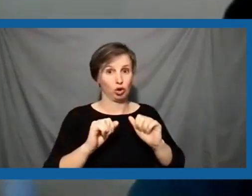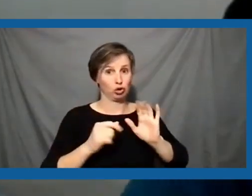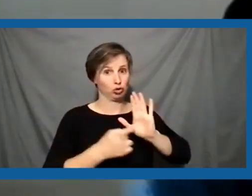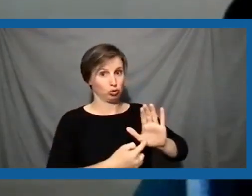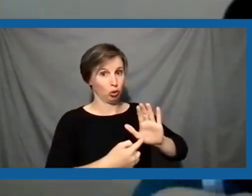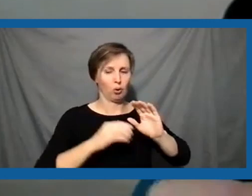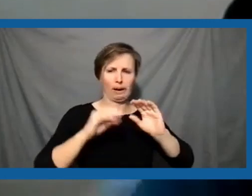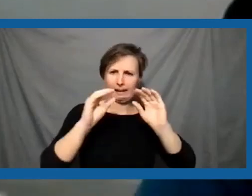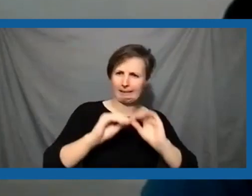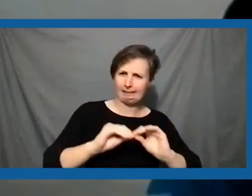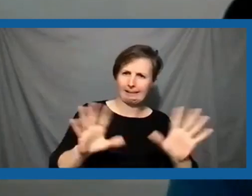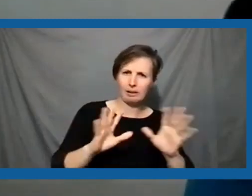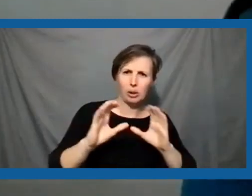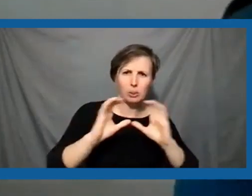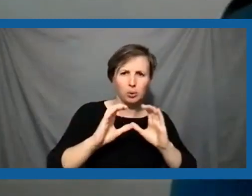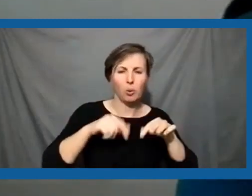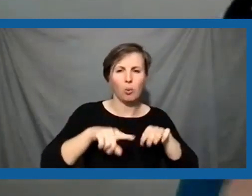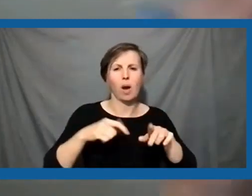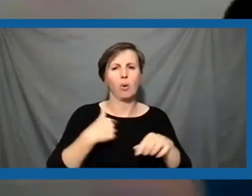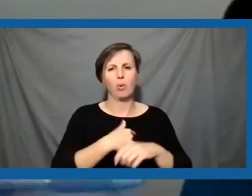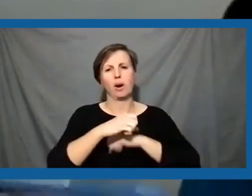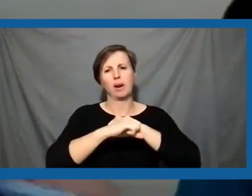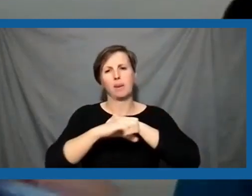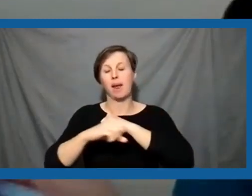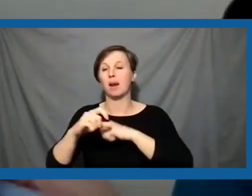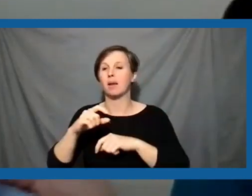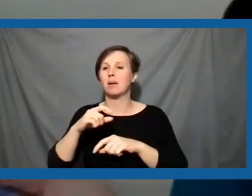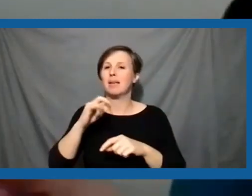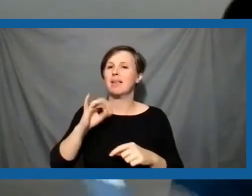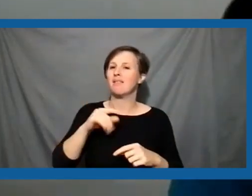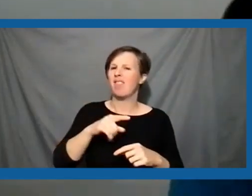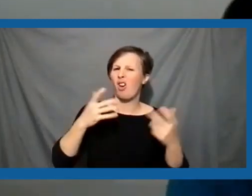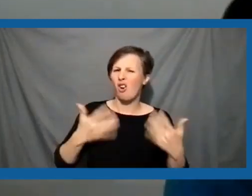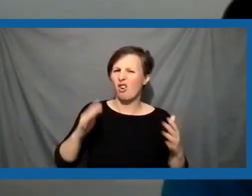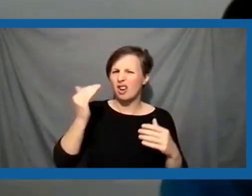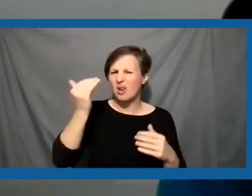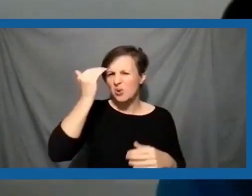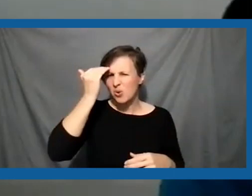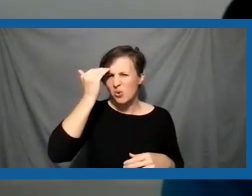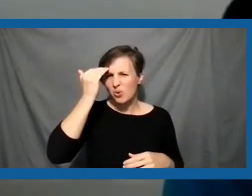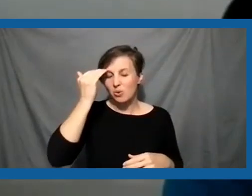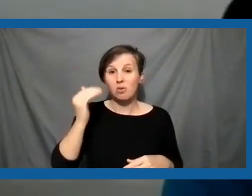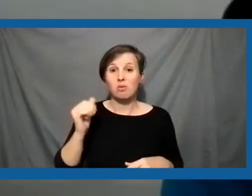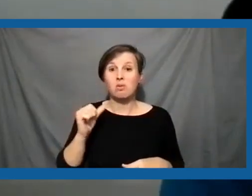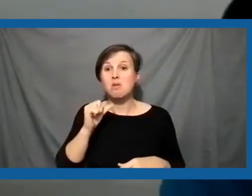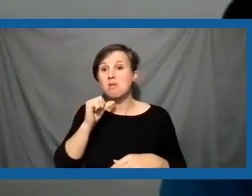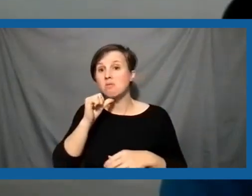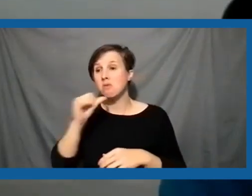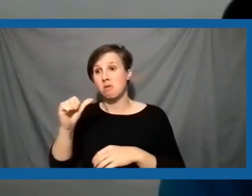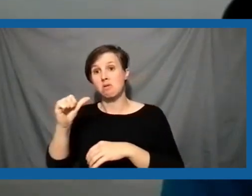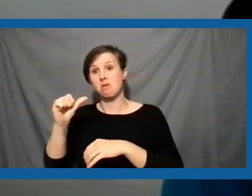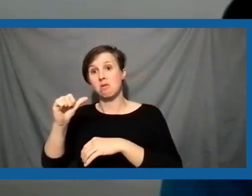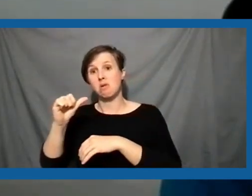as we're canvassing and campaigning. But if they already knew, I feel like the non-Native communities know exactly